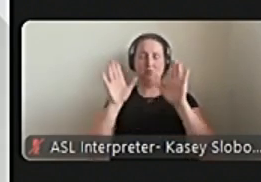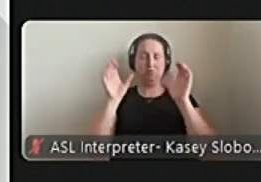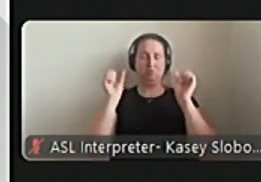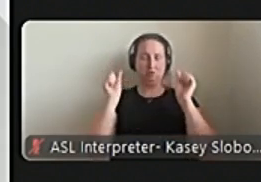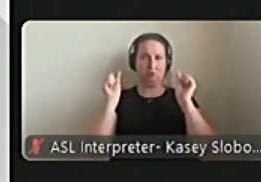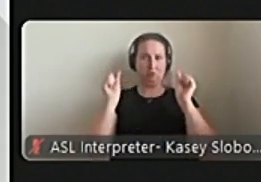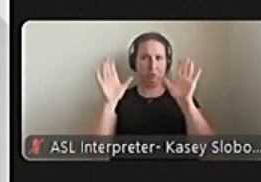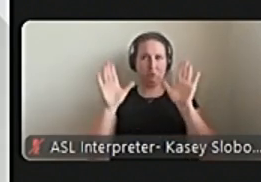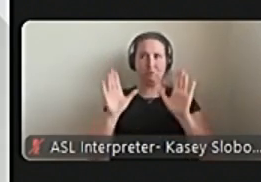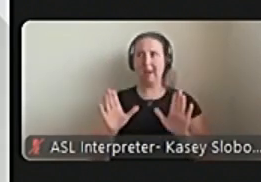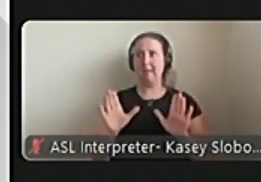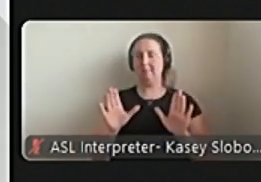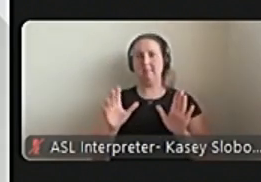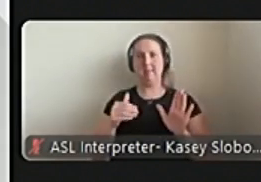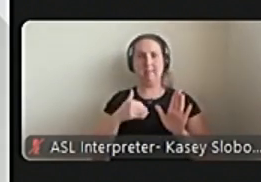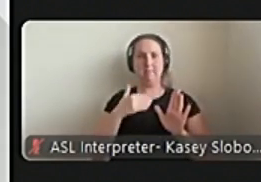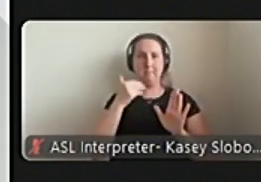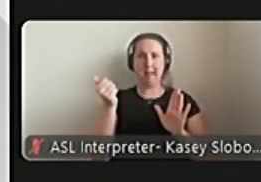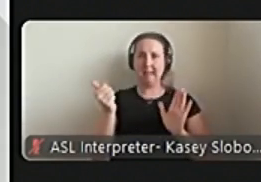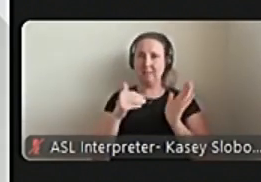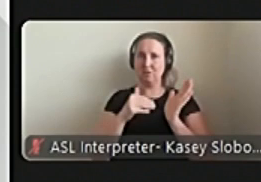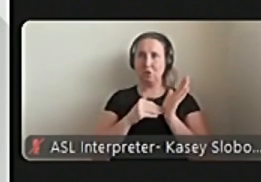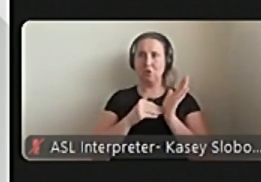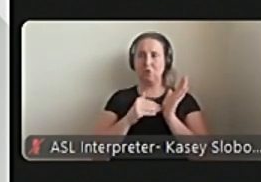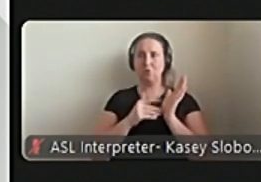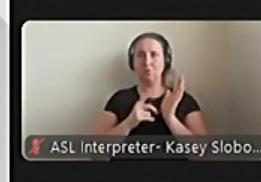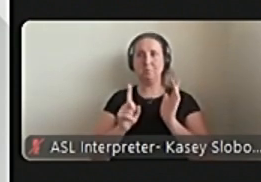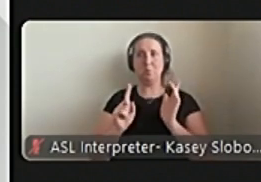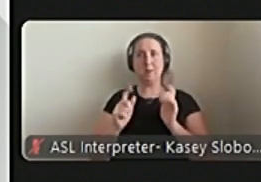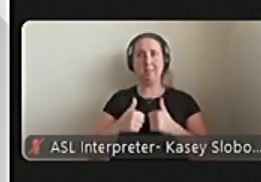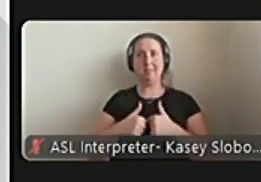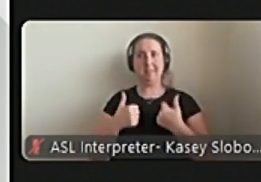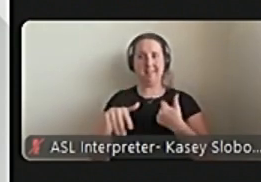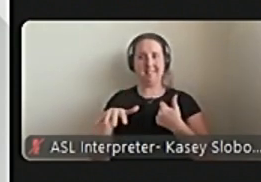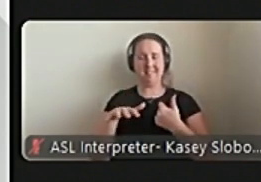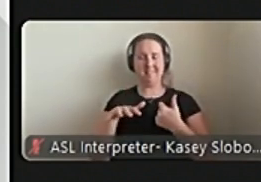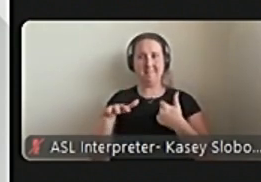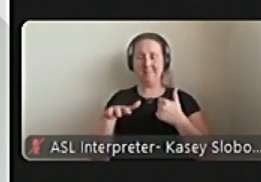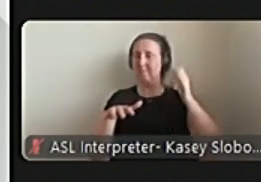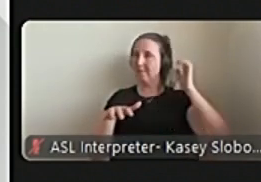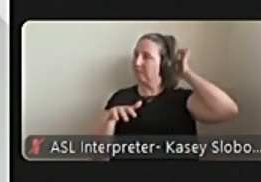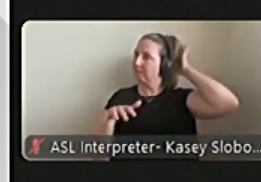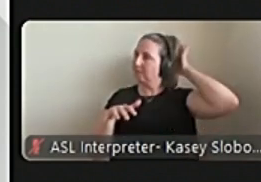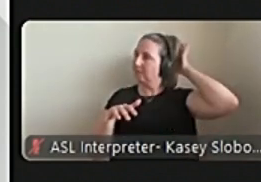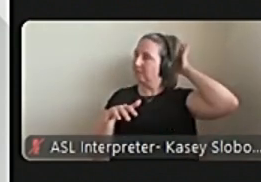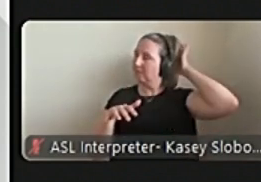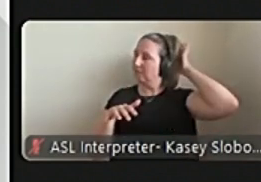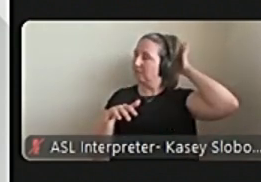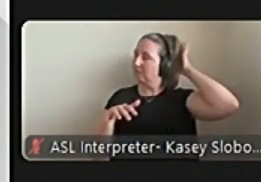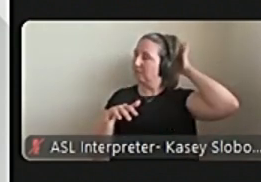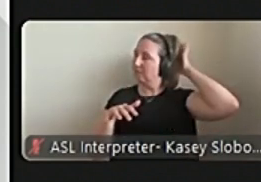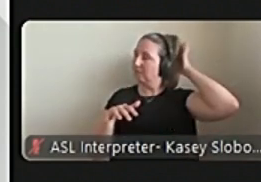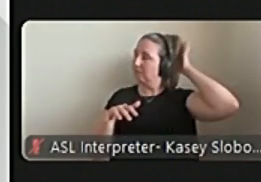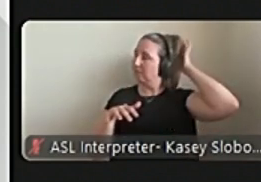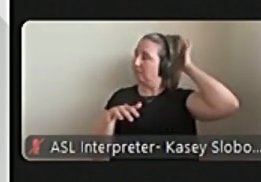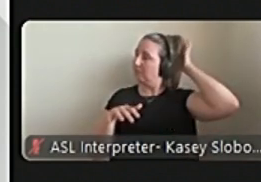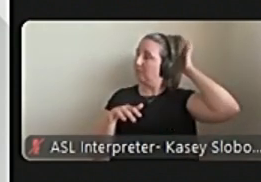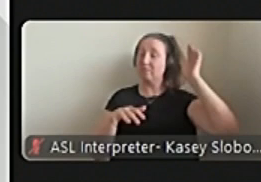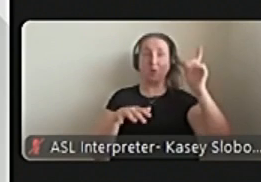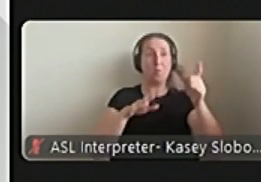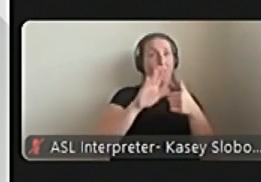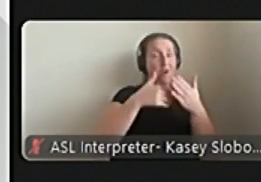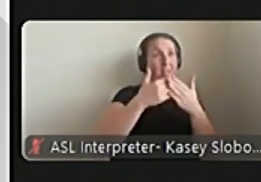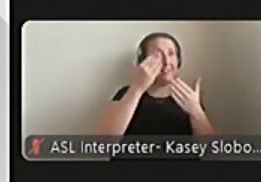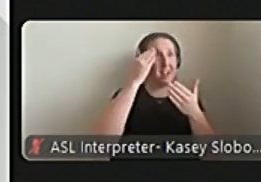providers. yeah, But where we live, the struggle is that all of that great knowledge and